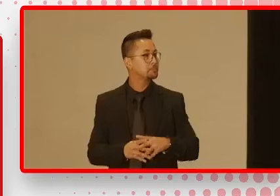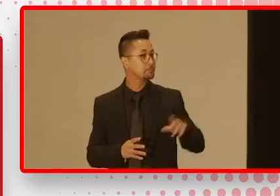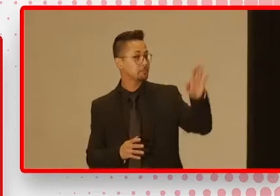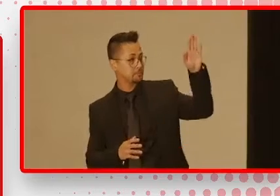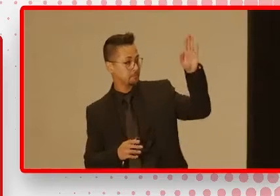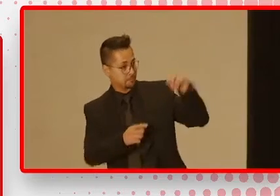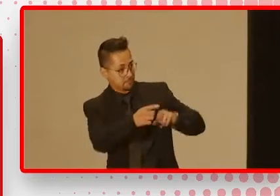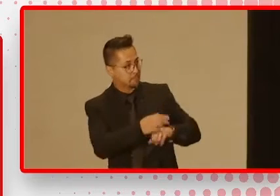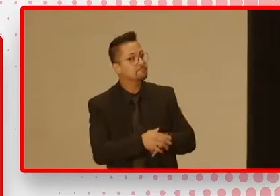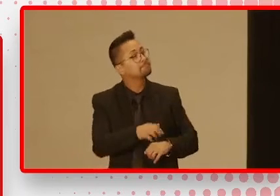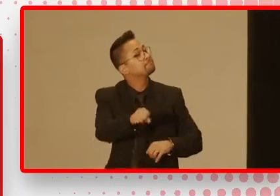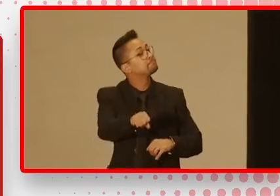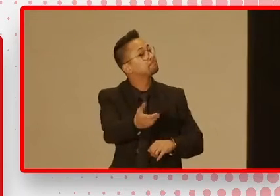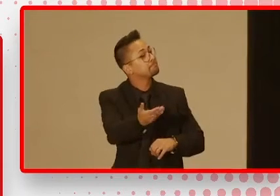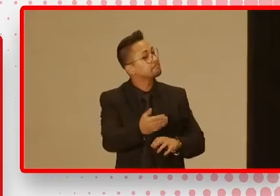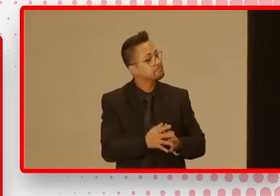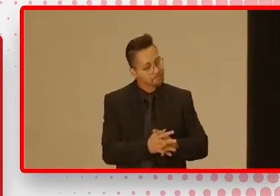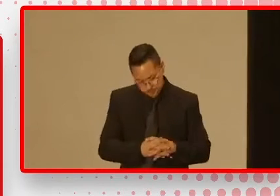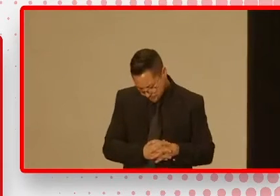Yes, ma'am.